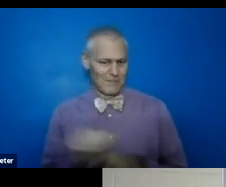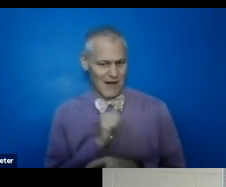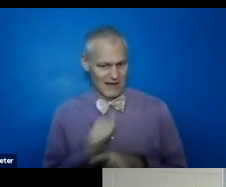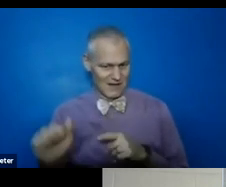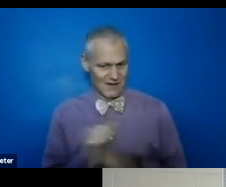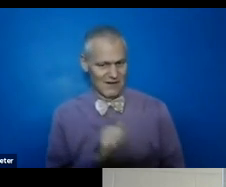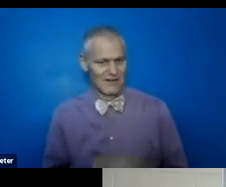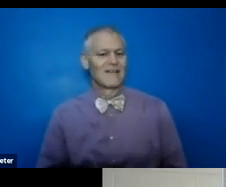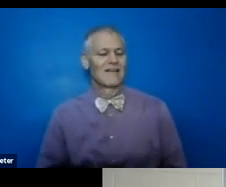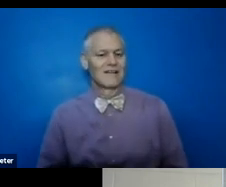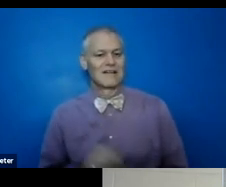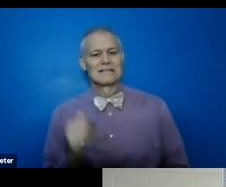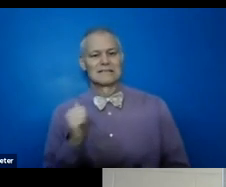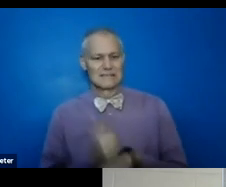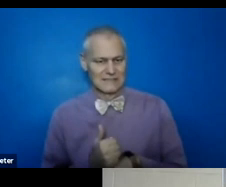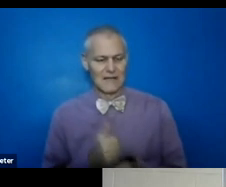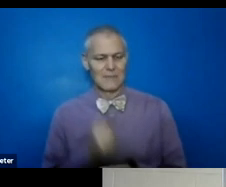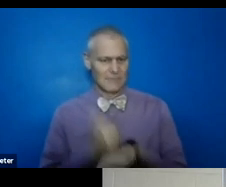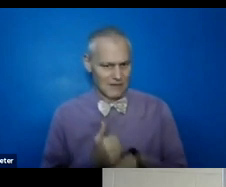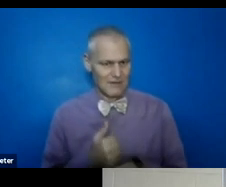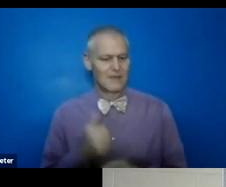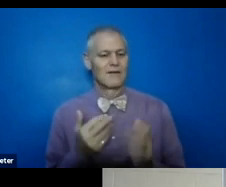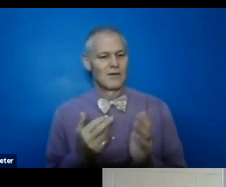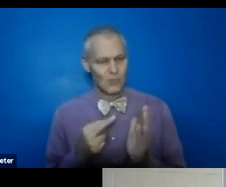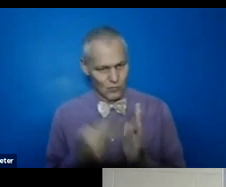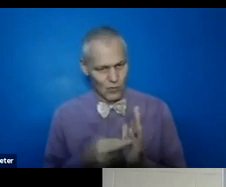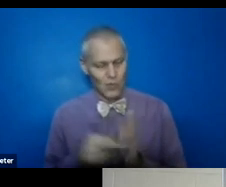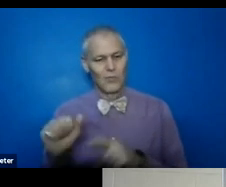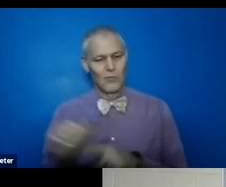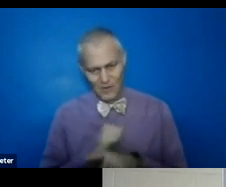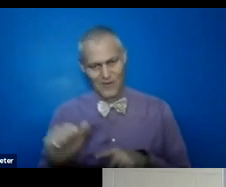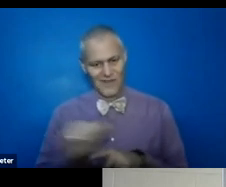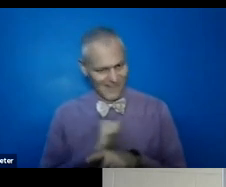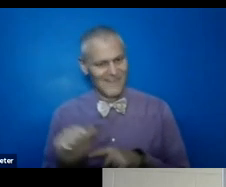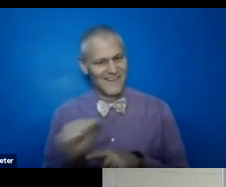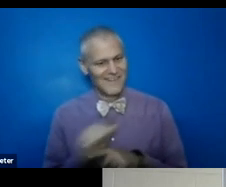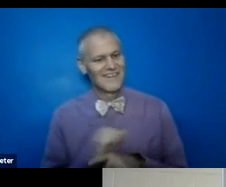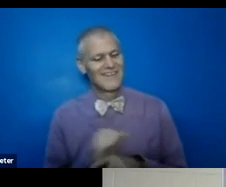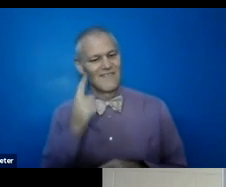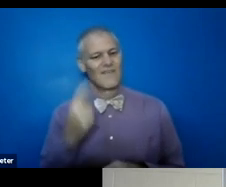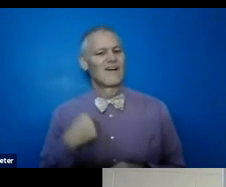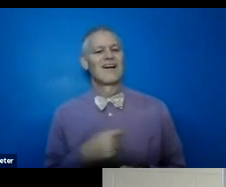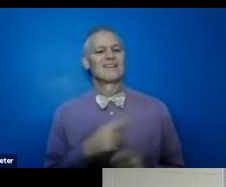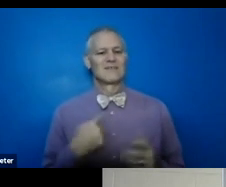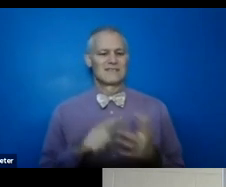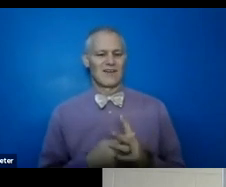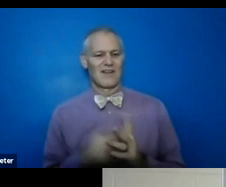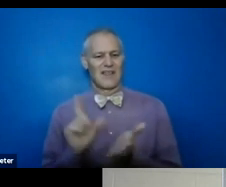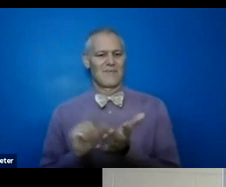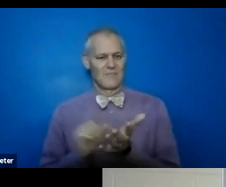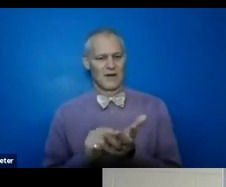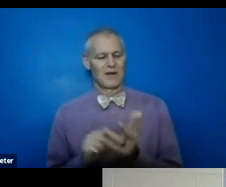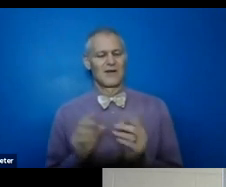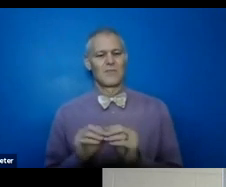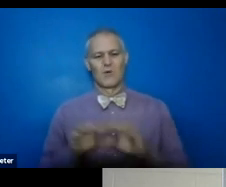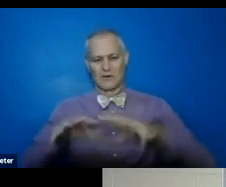people set boundaries and practice role playing them all the time. So I guess for us, we started the print shop so we get our hands more around it.